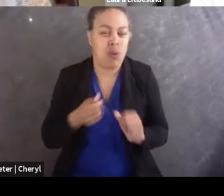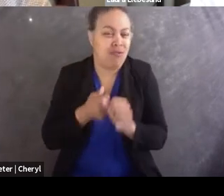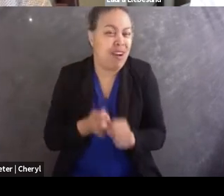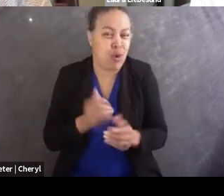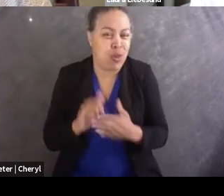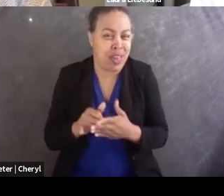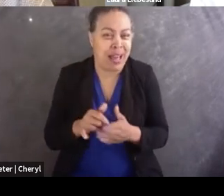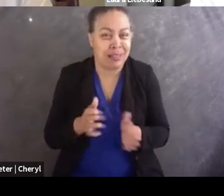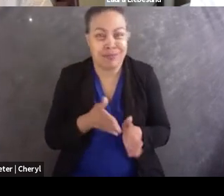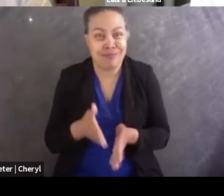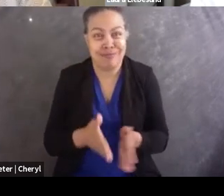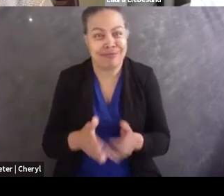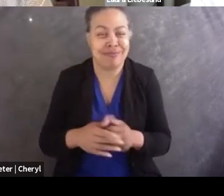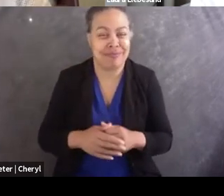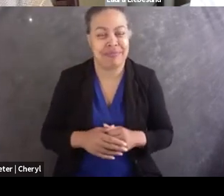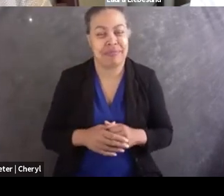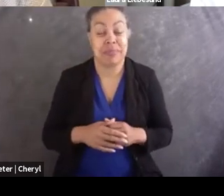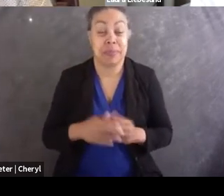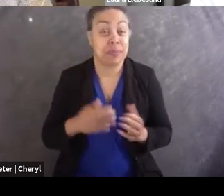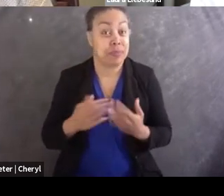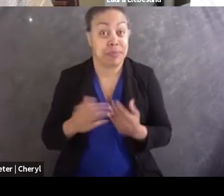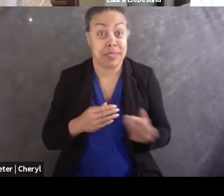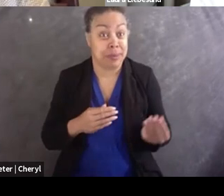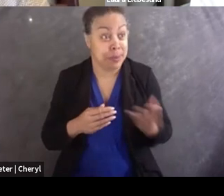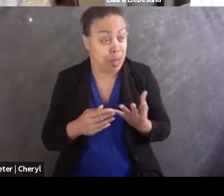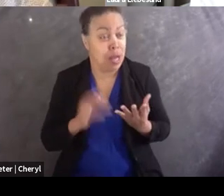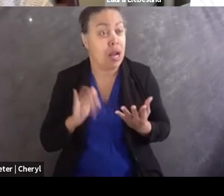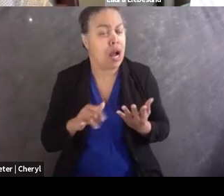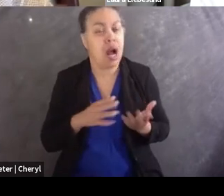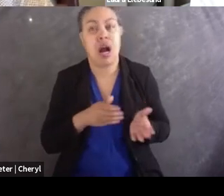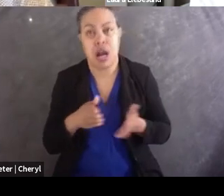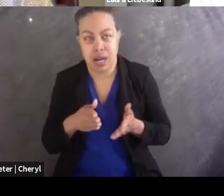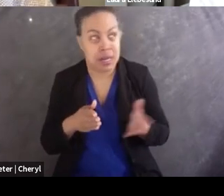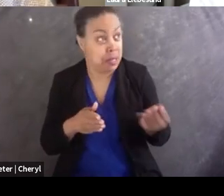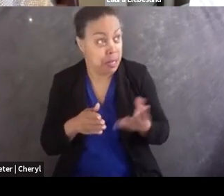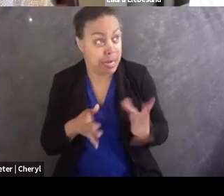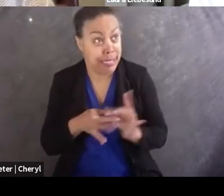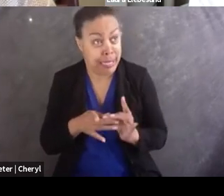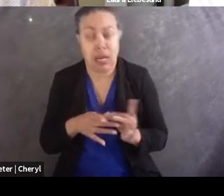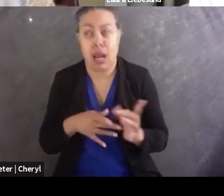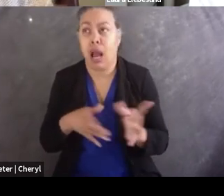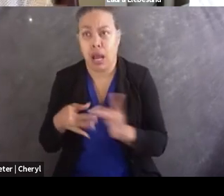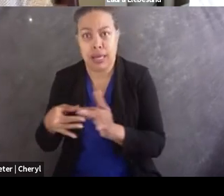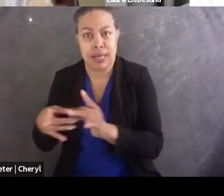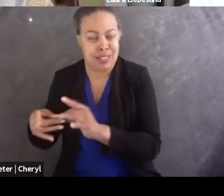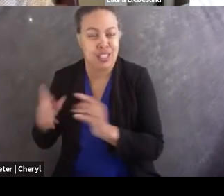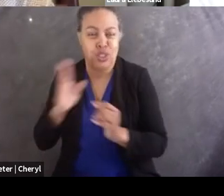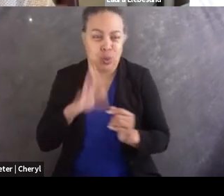leads point you, because you don't know where you're going to find the real gems.